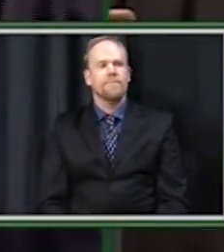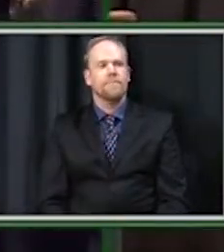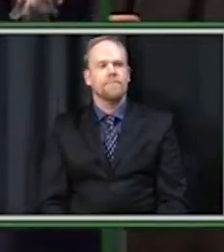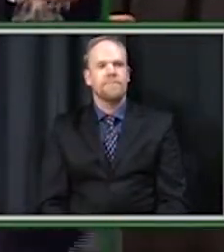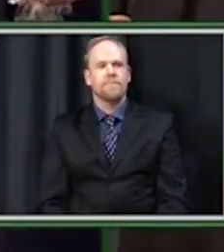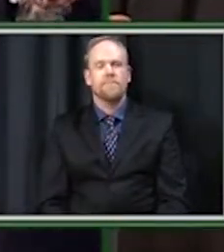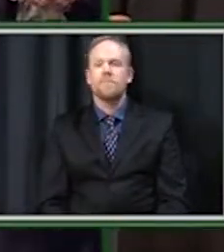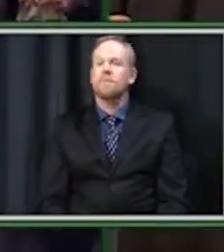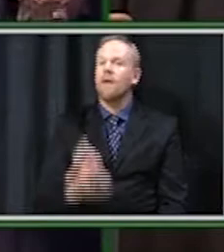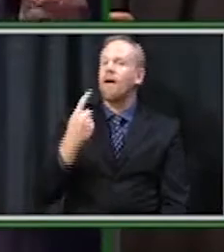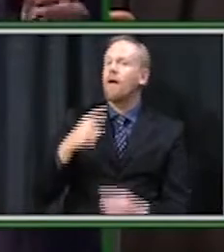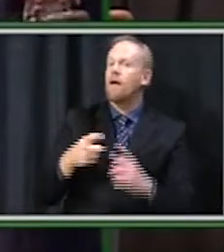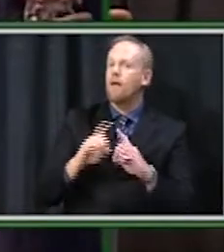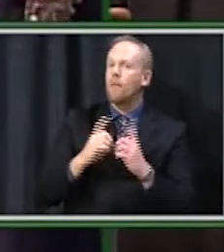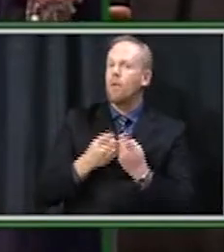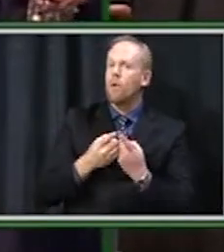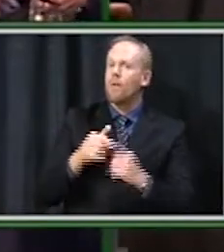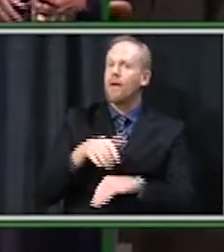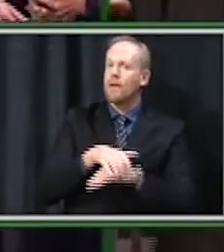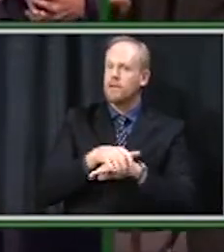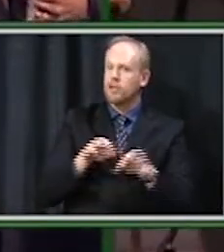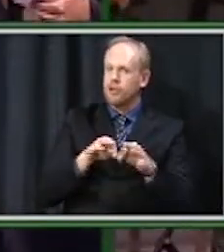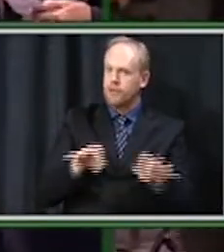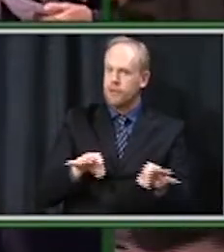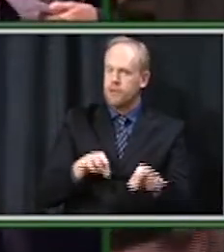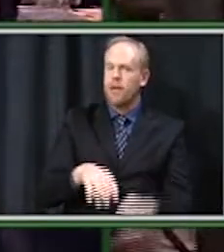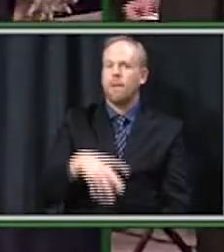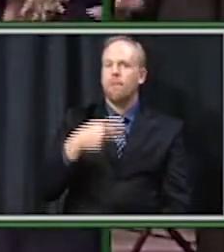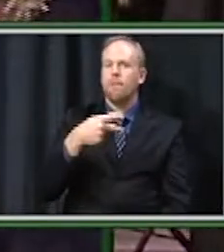From the Department of English, Patrick McCullen.